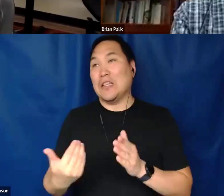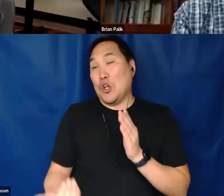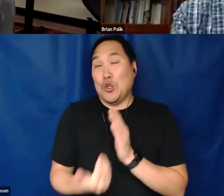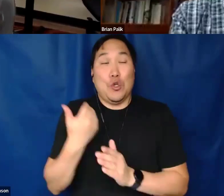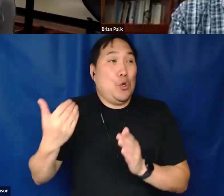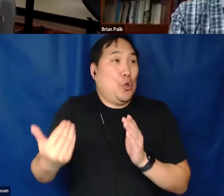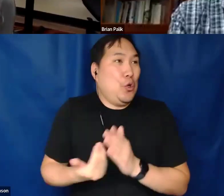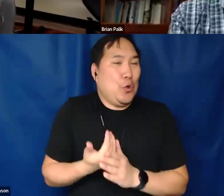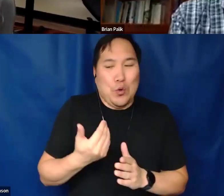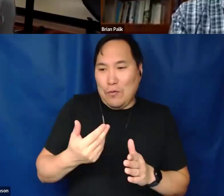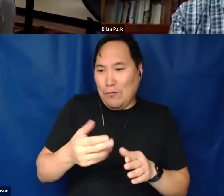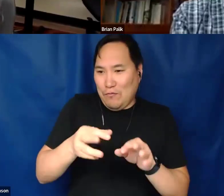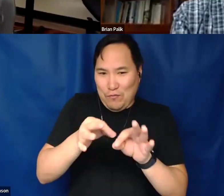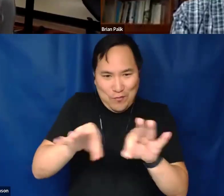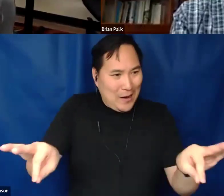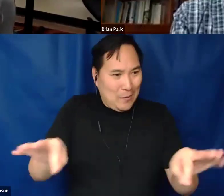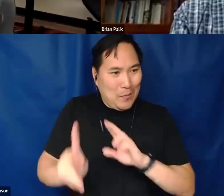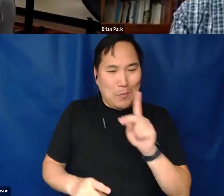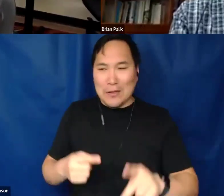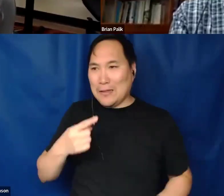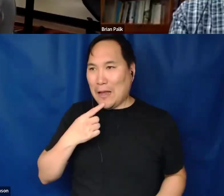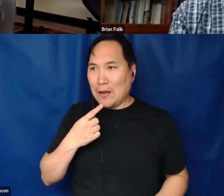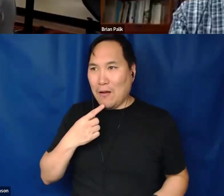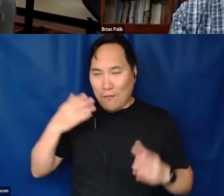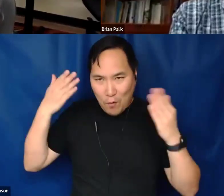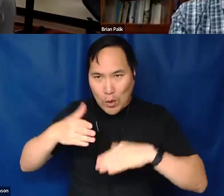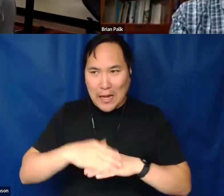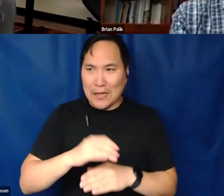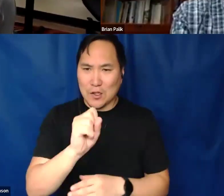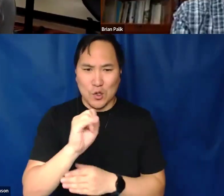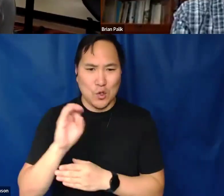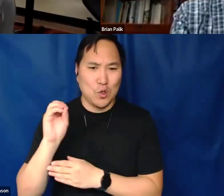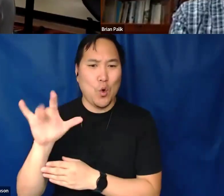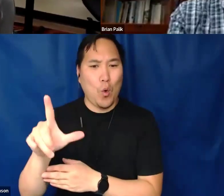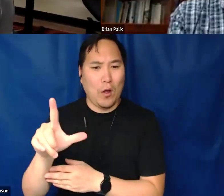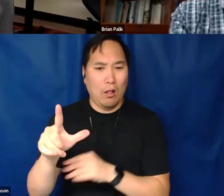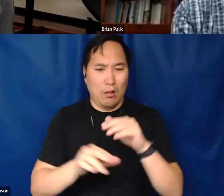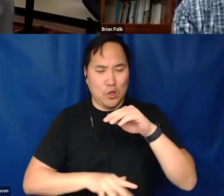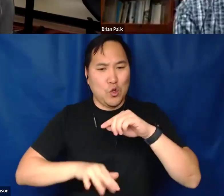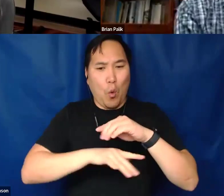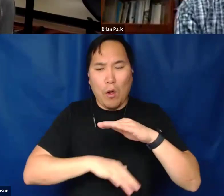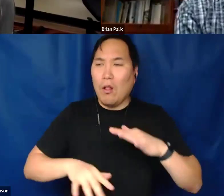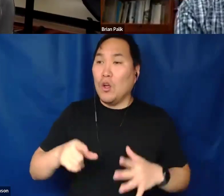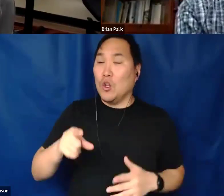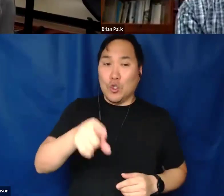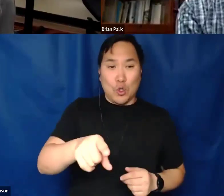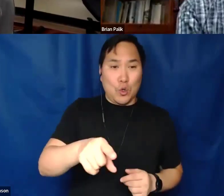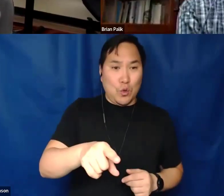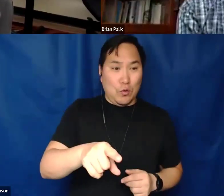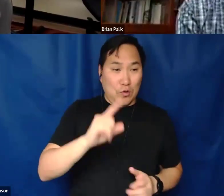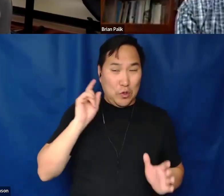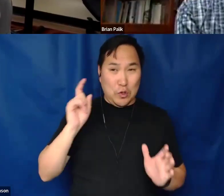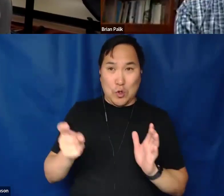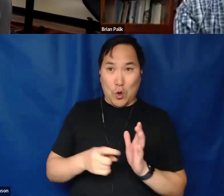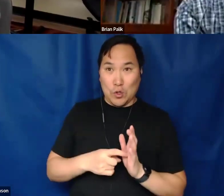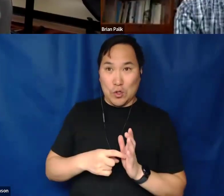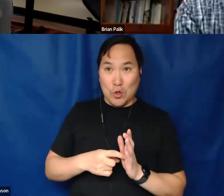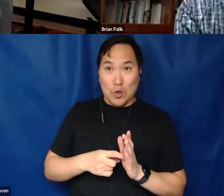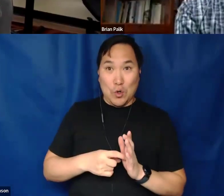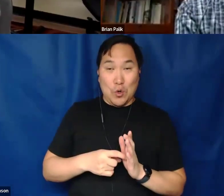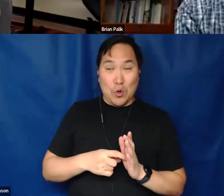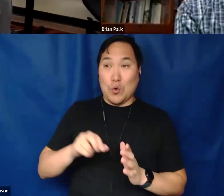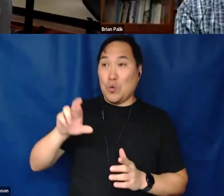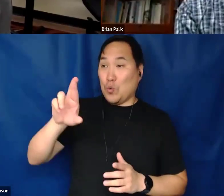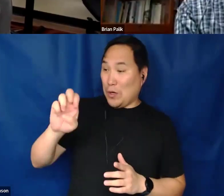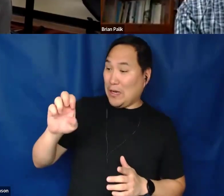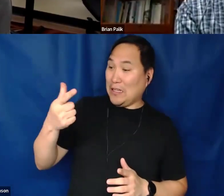or term that often focuses on soils. And so I'm curious, are you encountering regenerative forestry